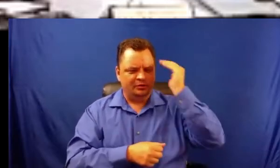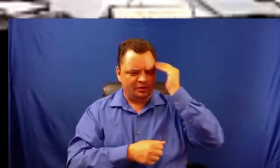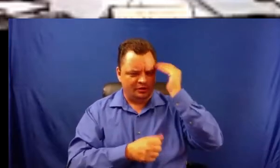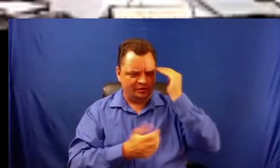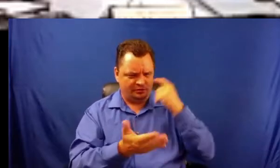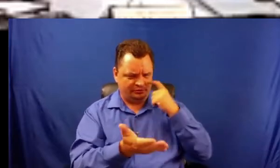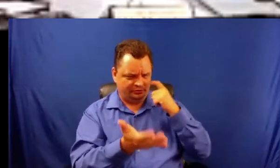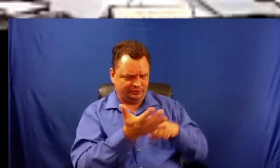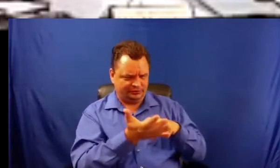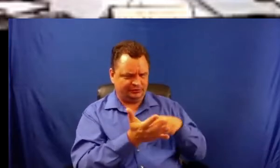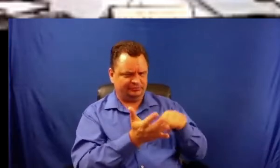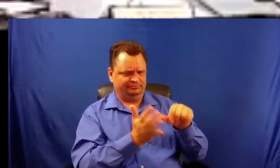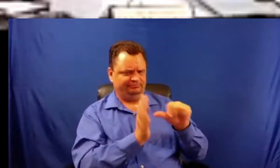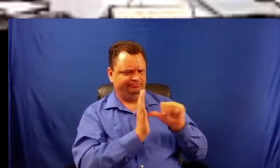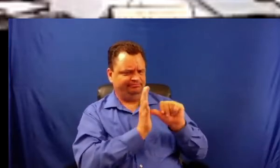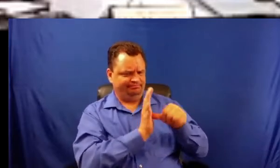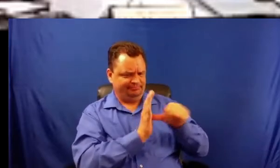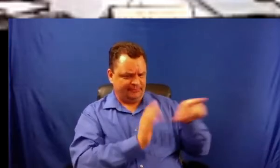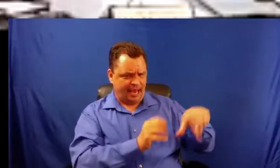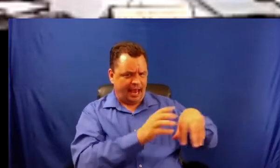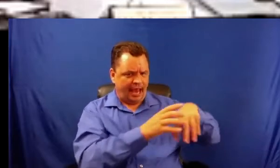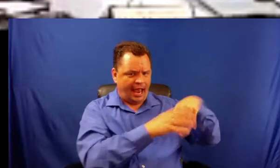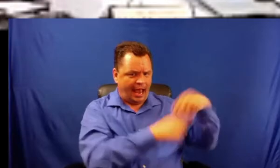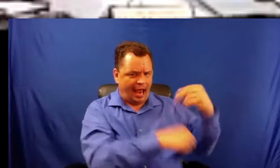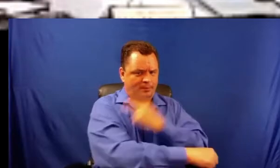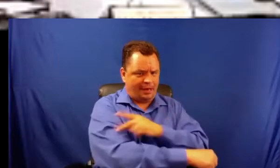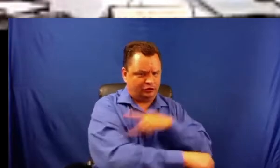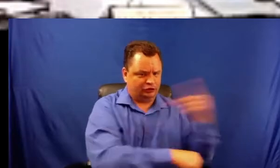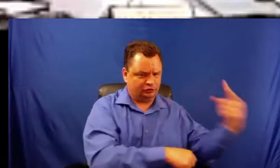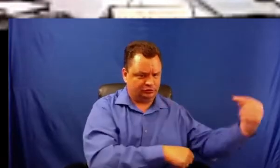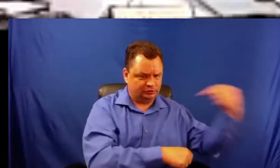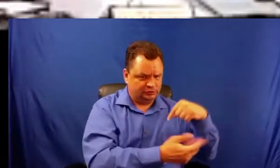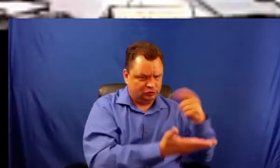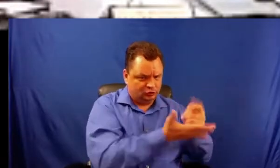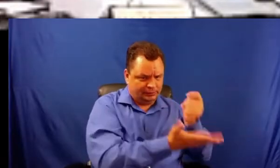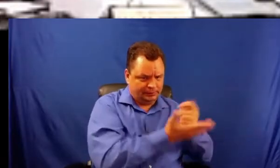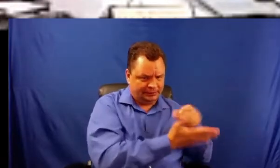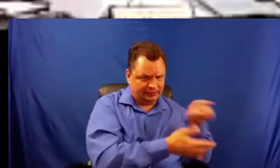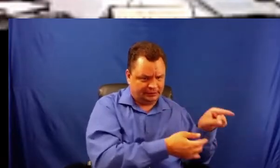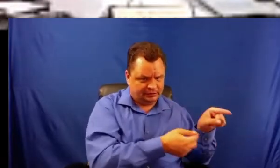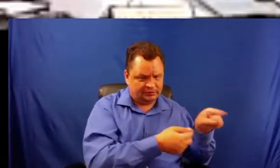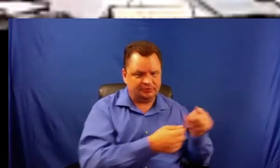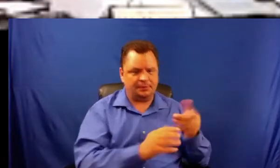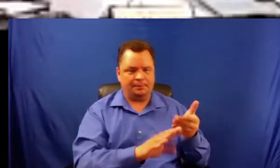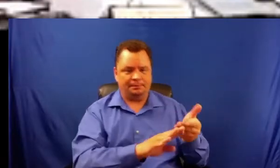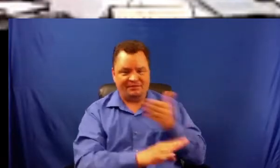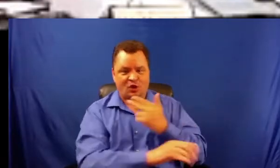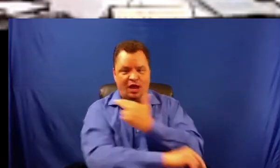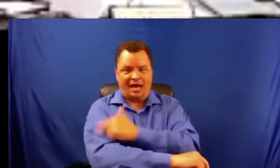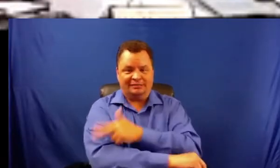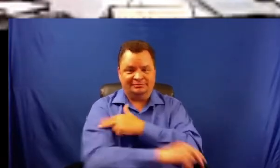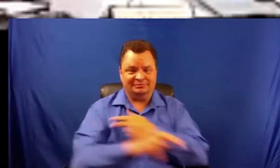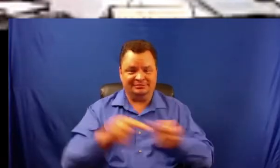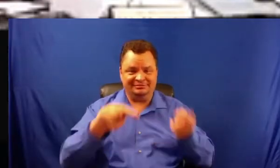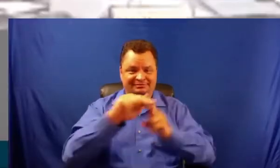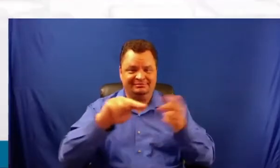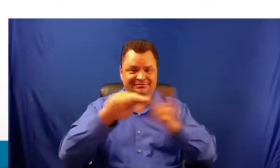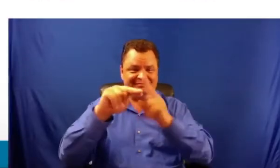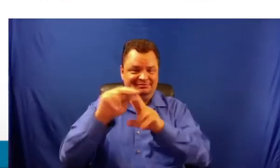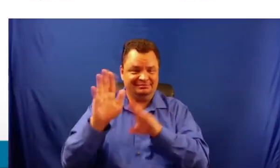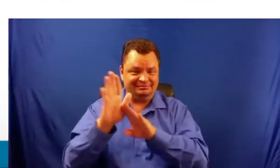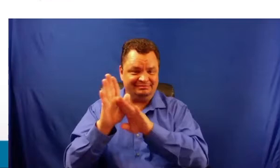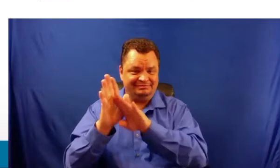back October to January, when those pressures were really high, the setting up of outpatient services to try